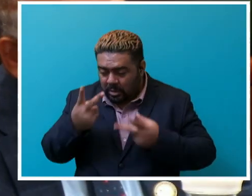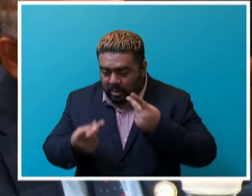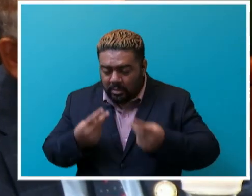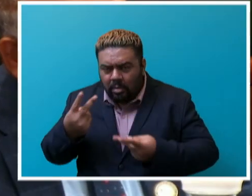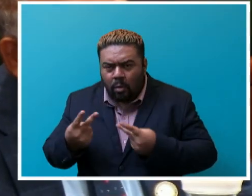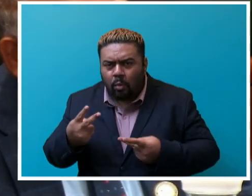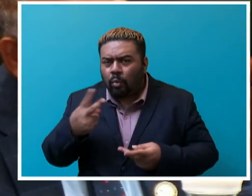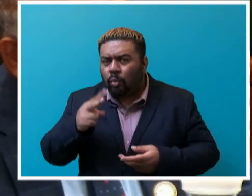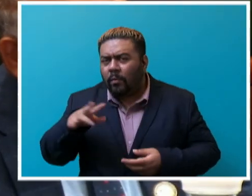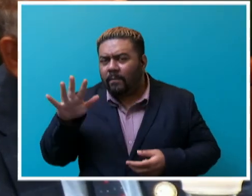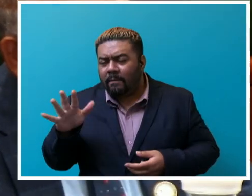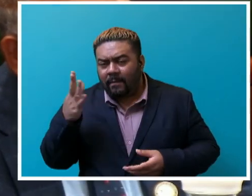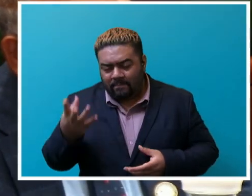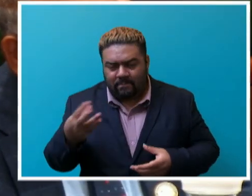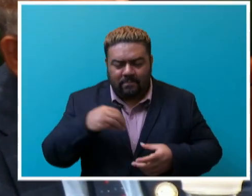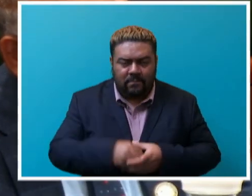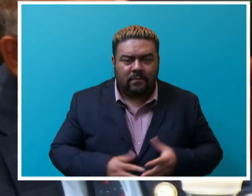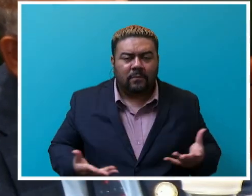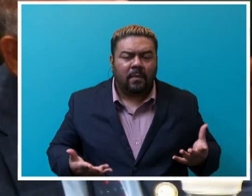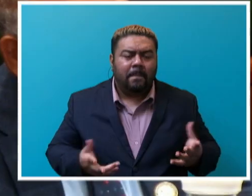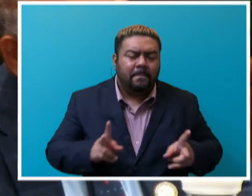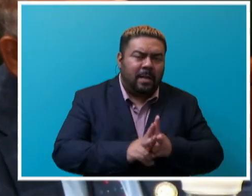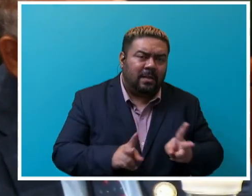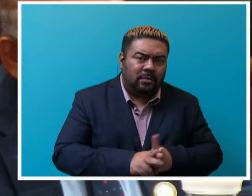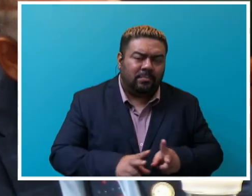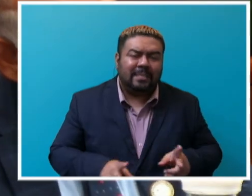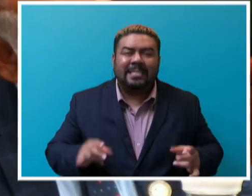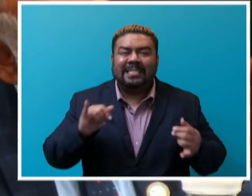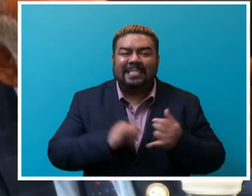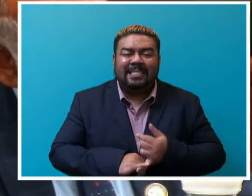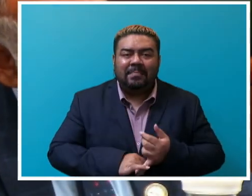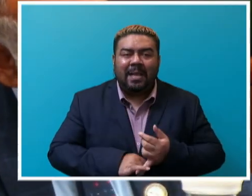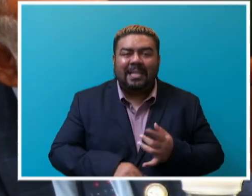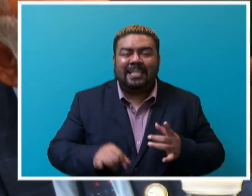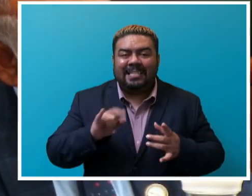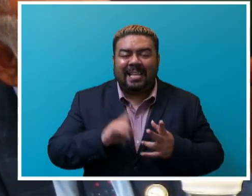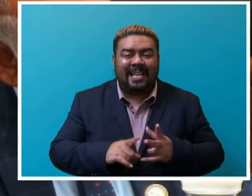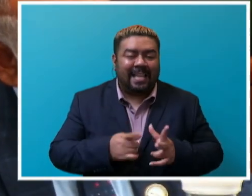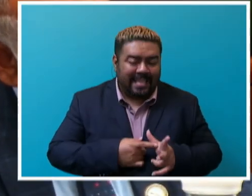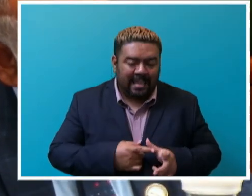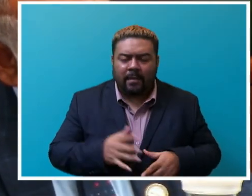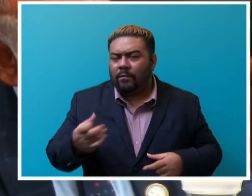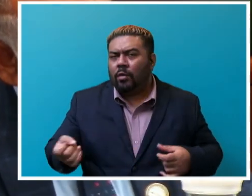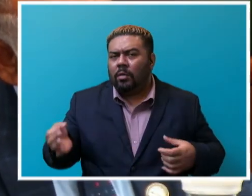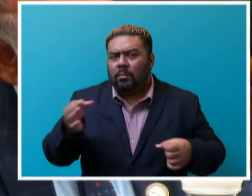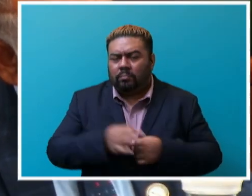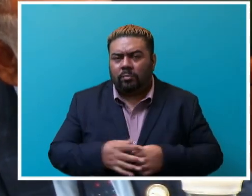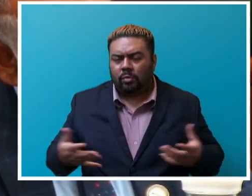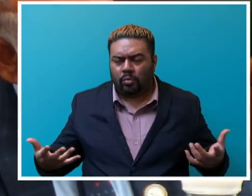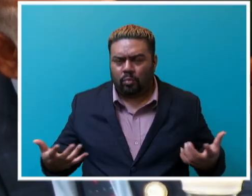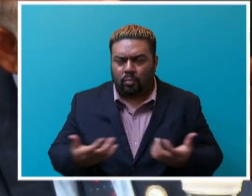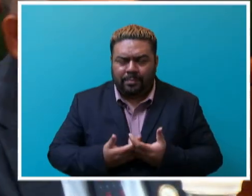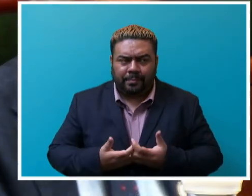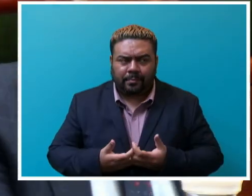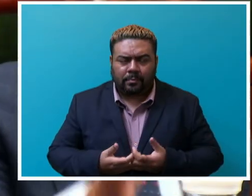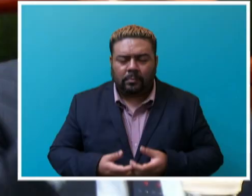2025 entered into a partnership with Ministry of Housing and VT Spinal Injury Association for the retrofit assistance to the existing houses.